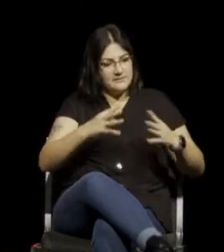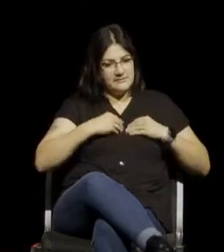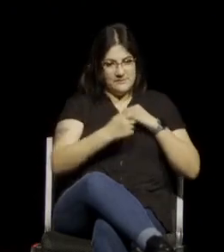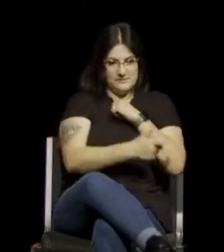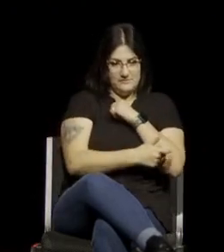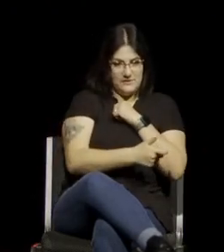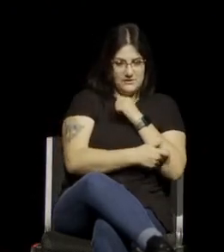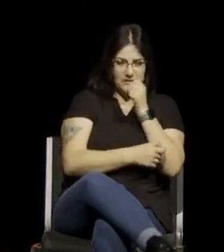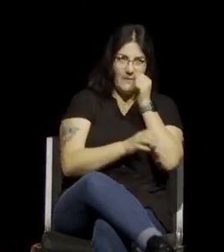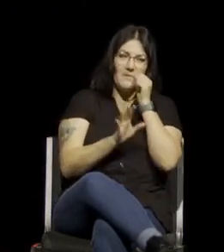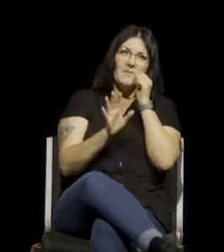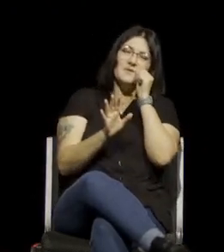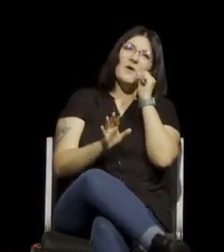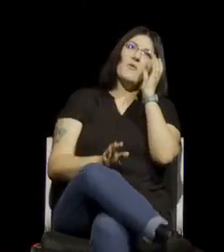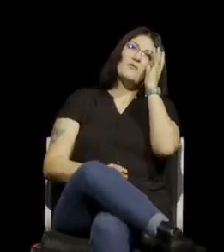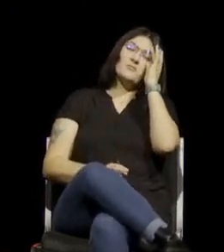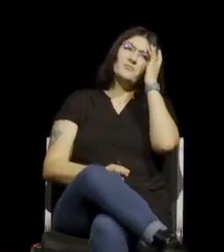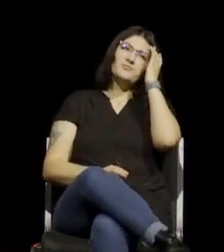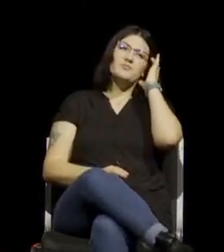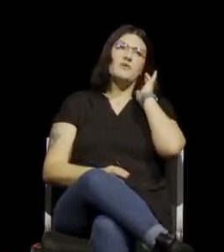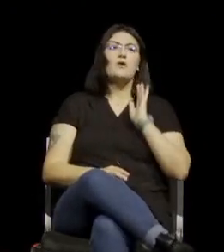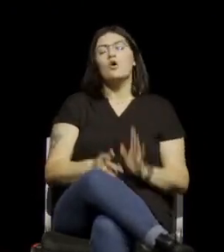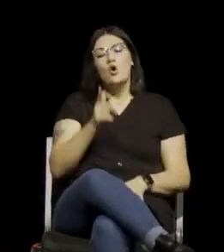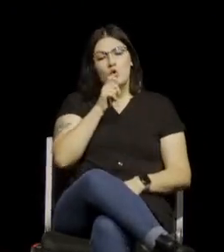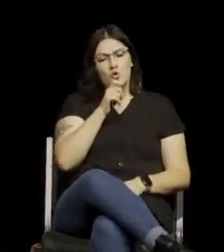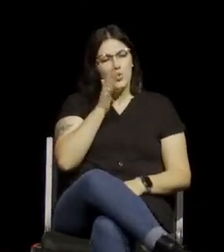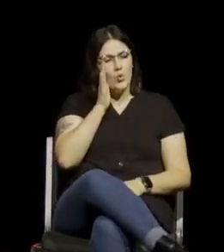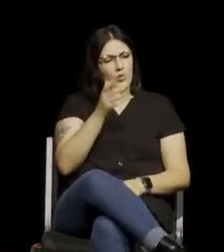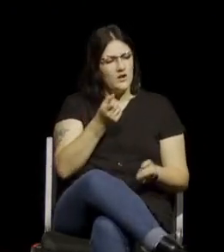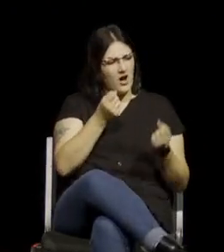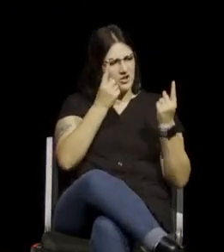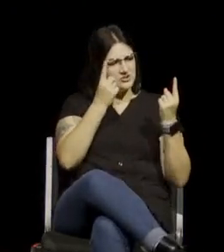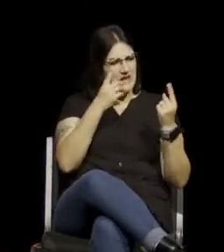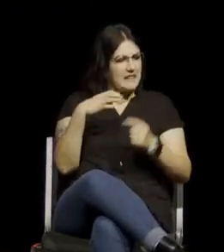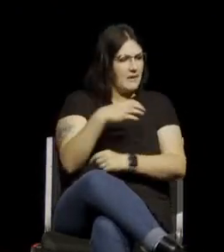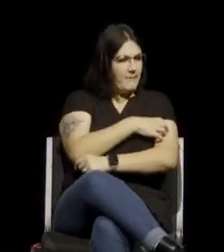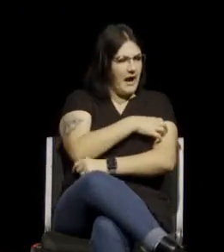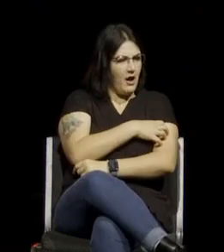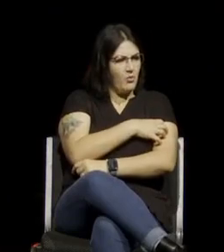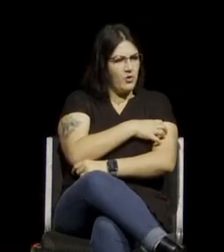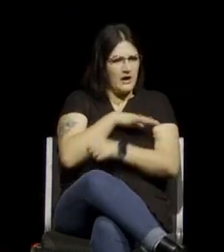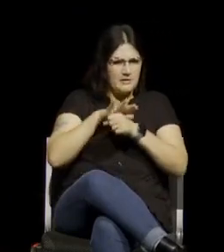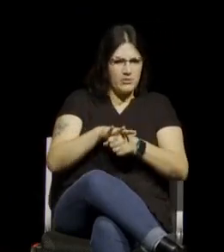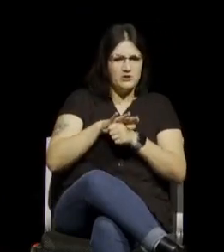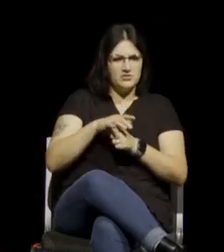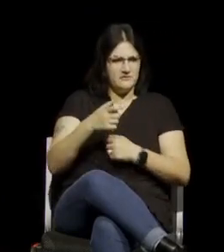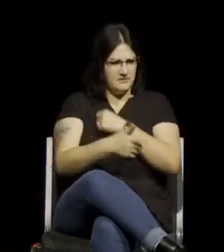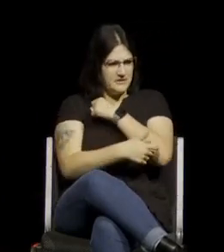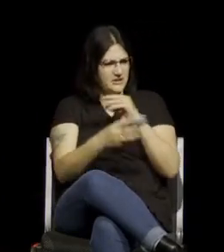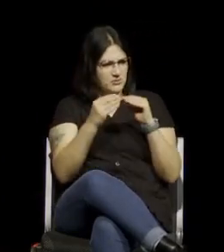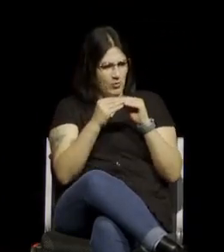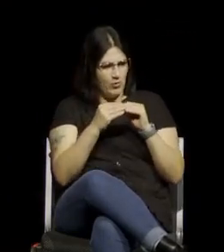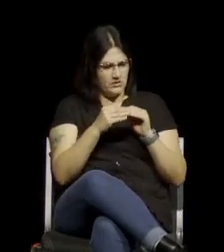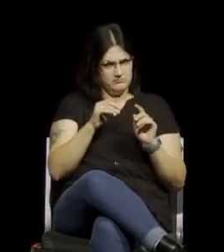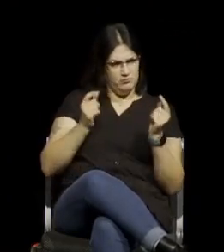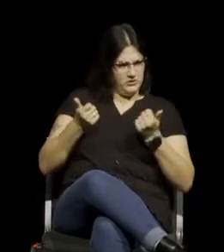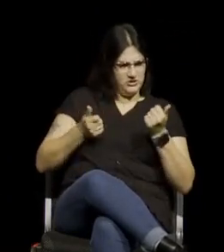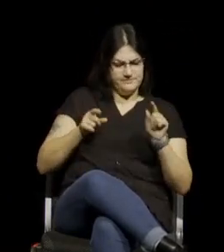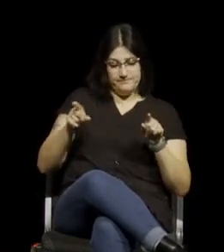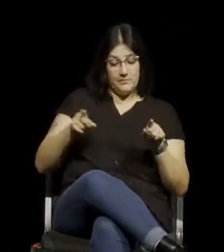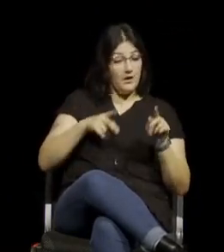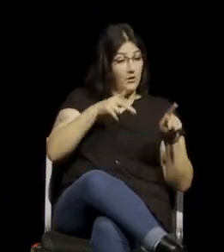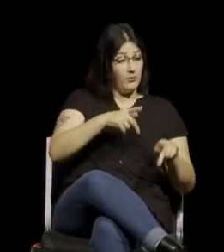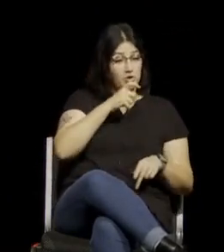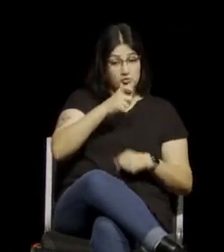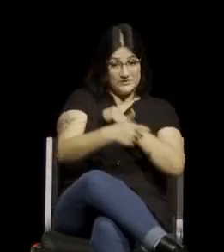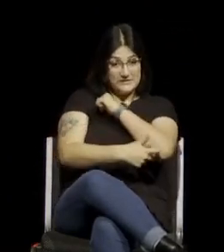If you think about it this way, who would probably understand the power and the pressure of temptation more? Would it be the person who is tempted